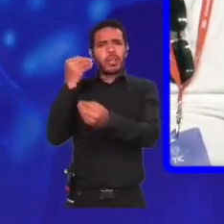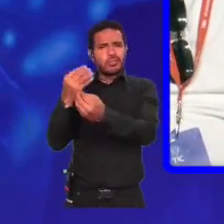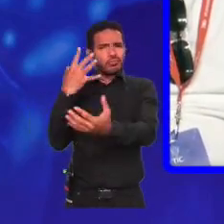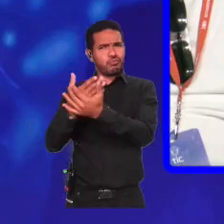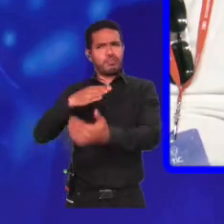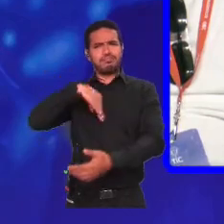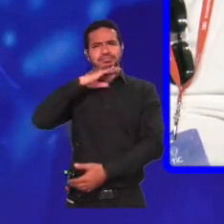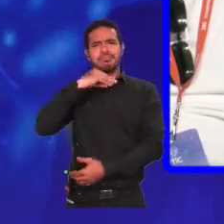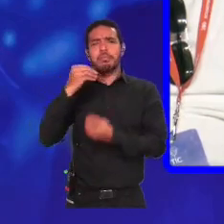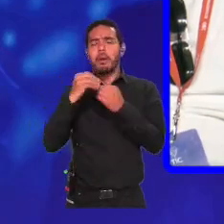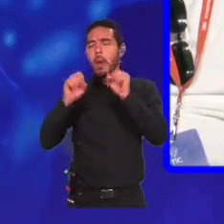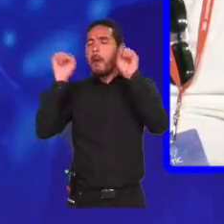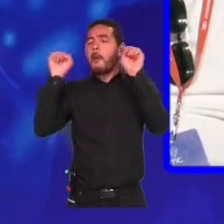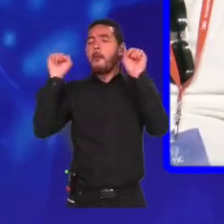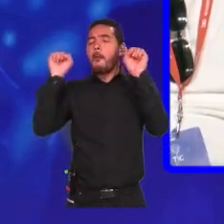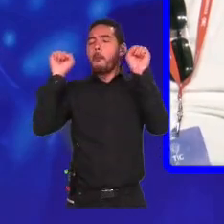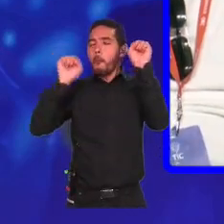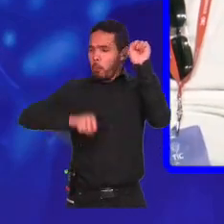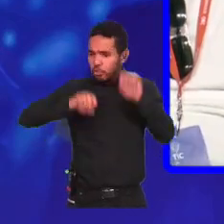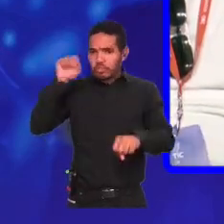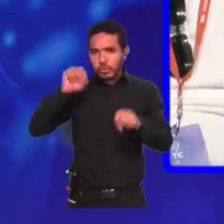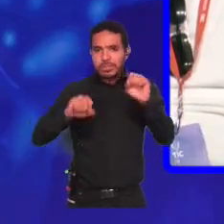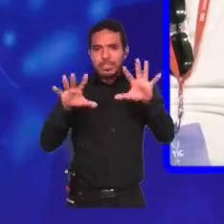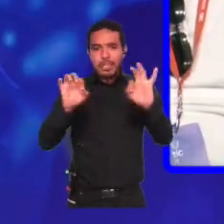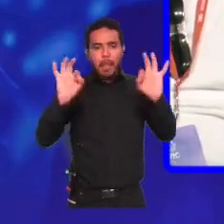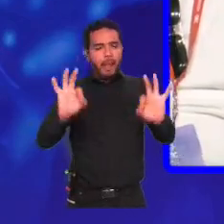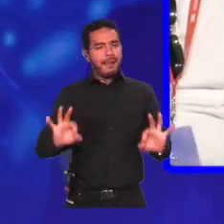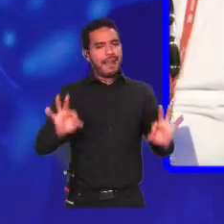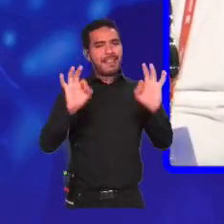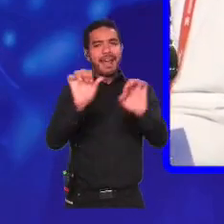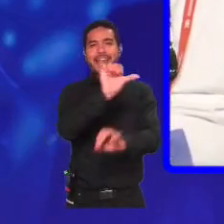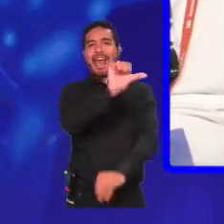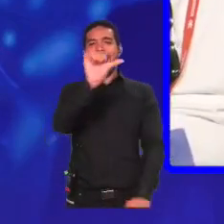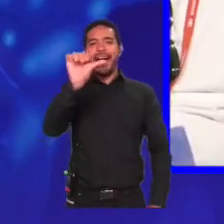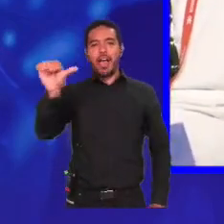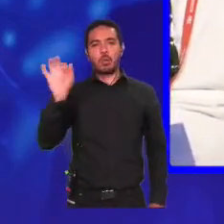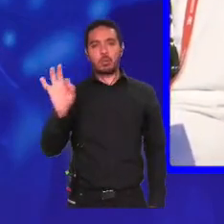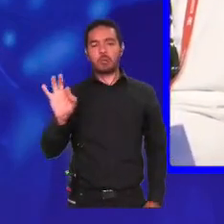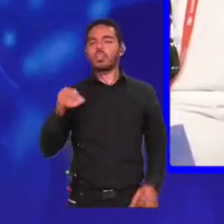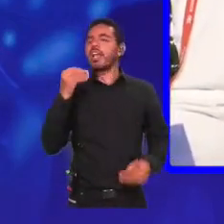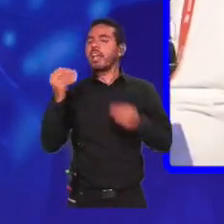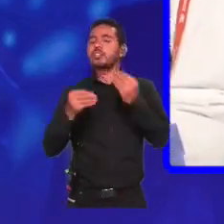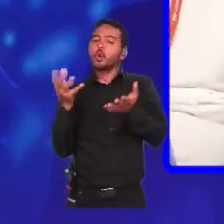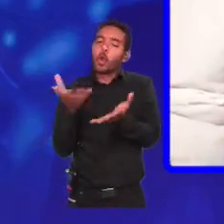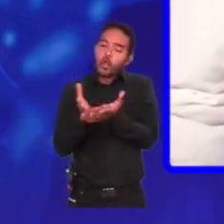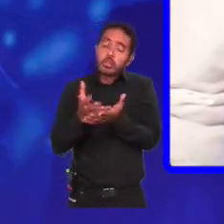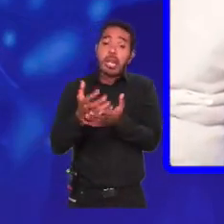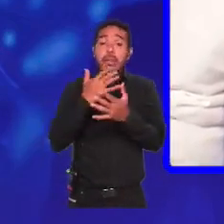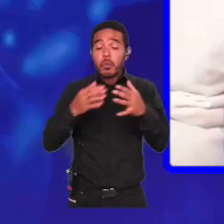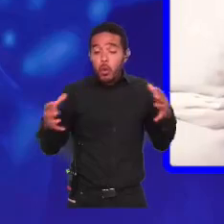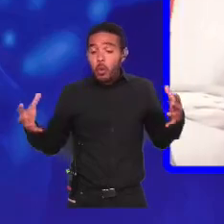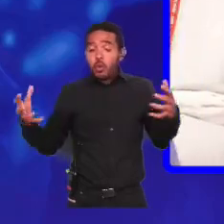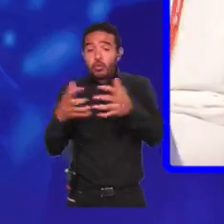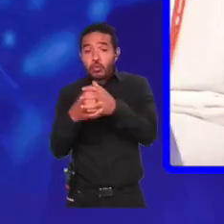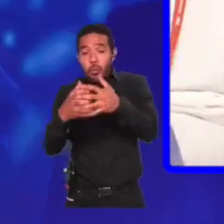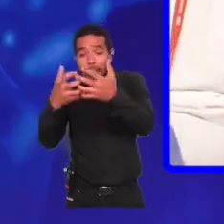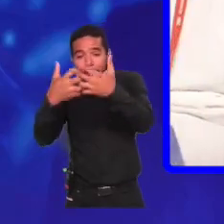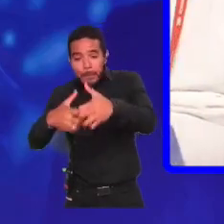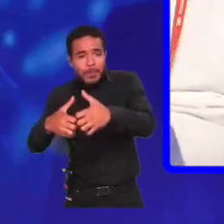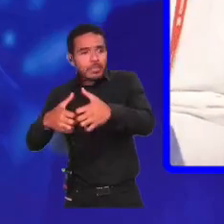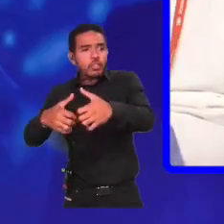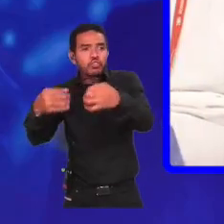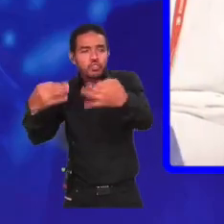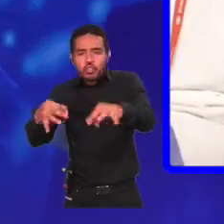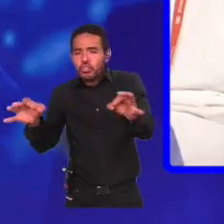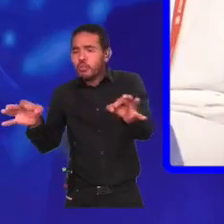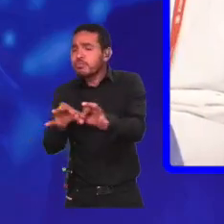deliver that AAA quality. What is the best advice for small studios that probably today they